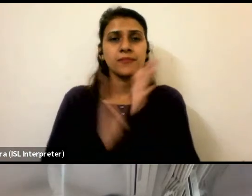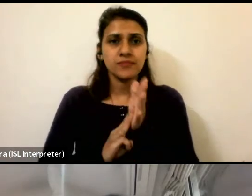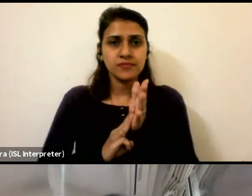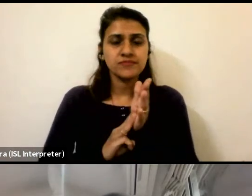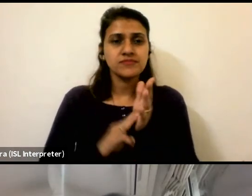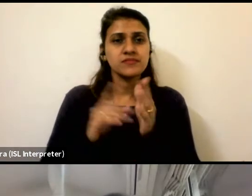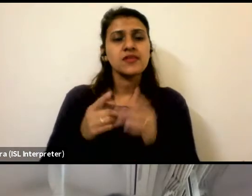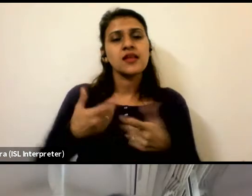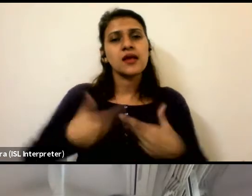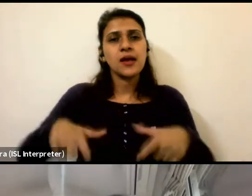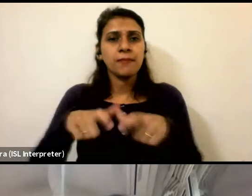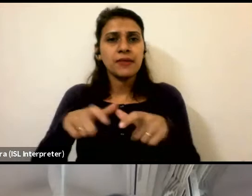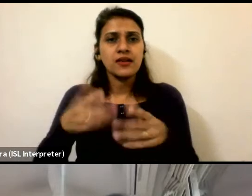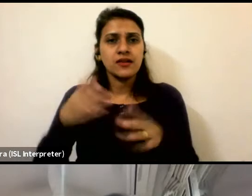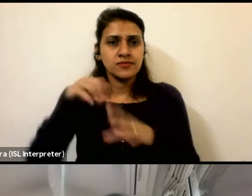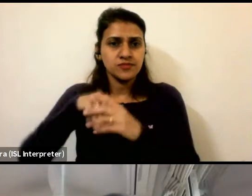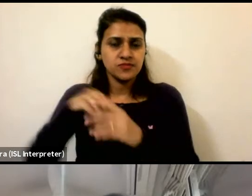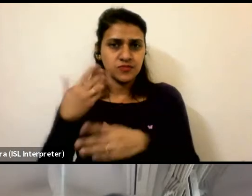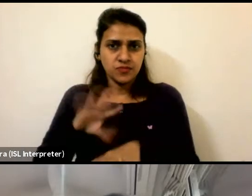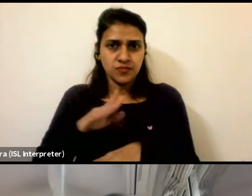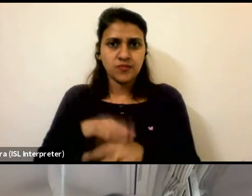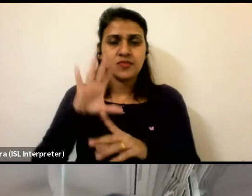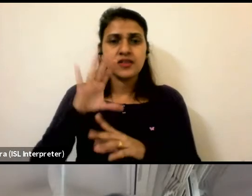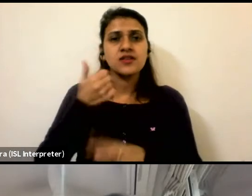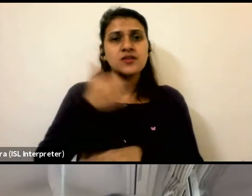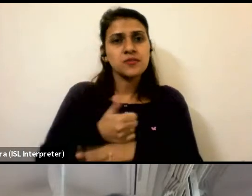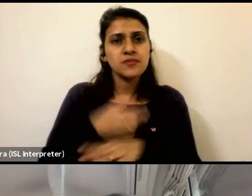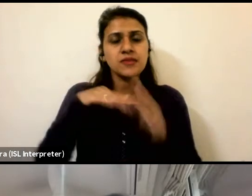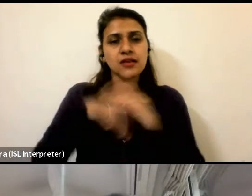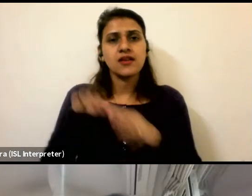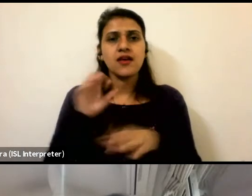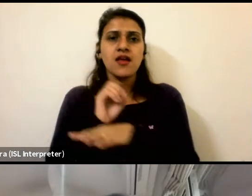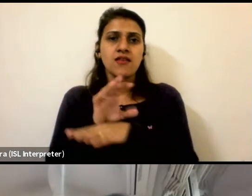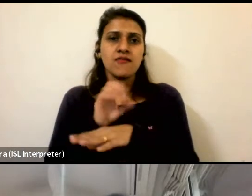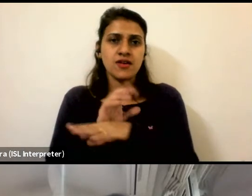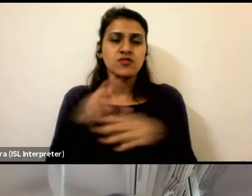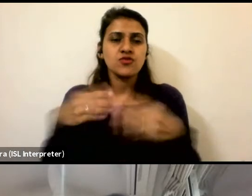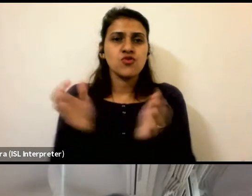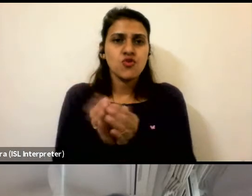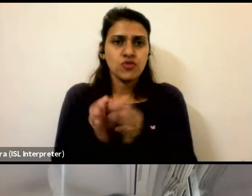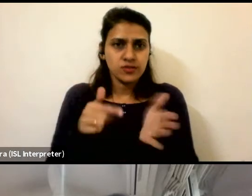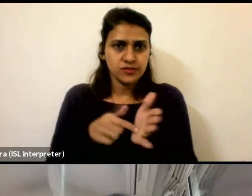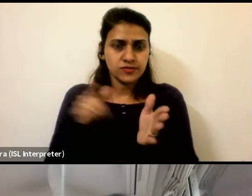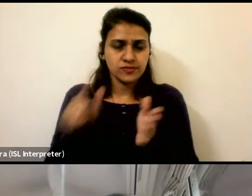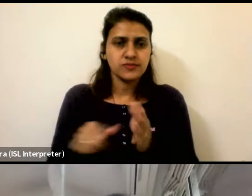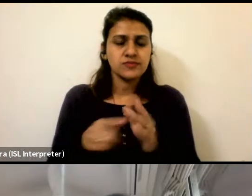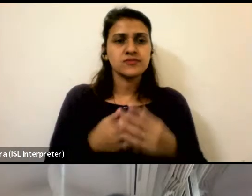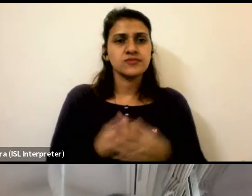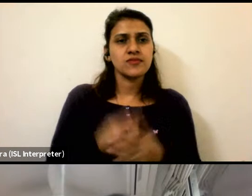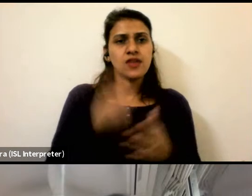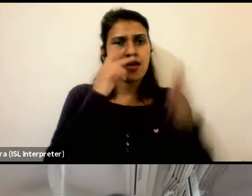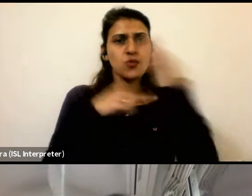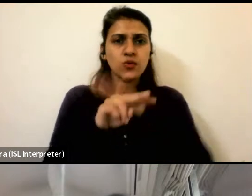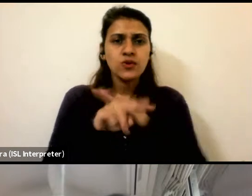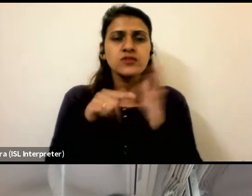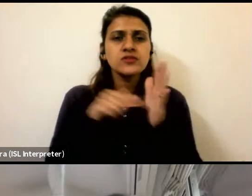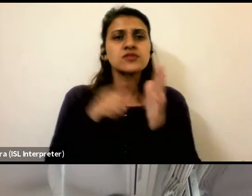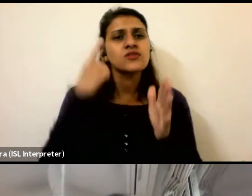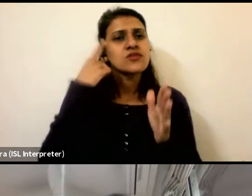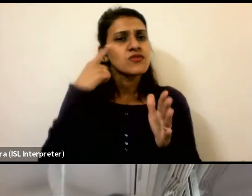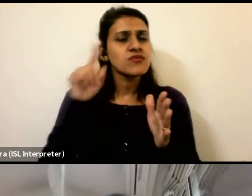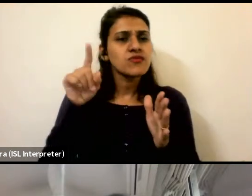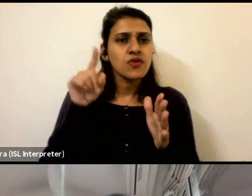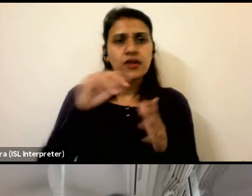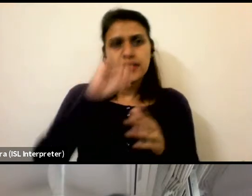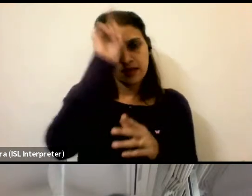E-Governance and former chairman of the Advisory Council to develop the IT vision for Indian Railways. Besides